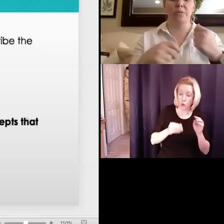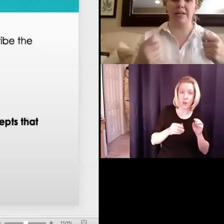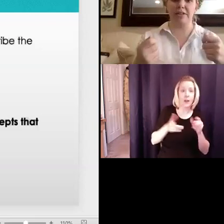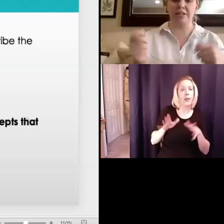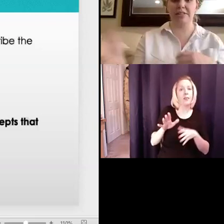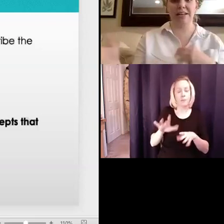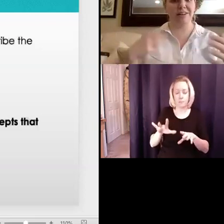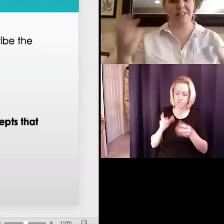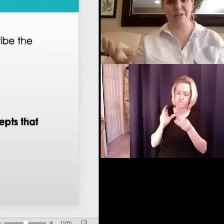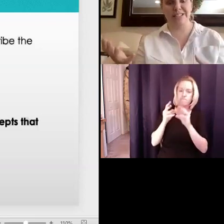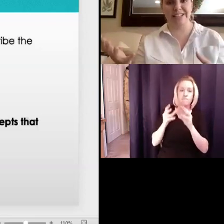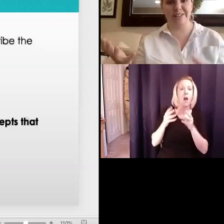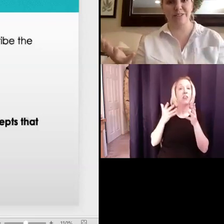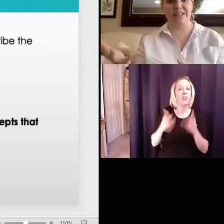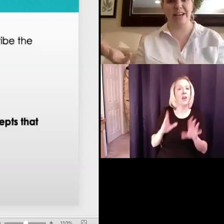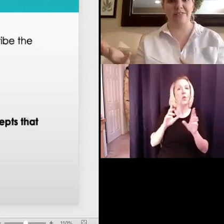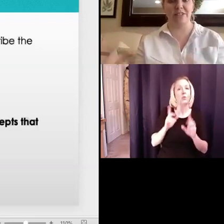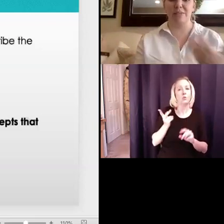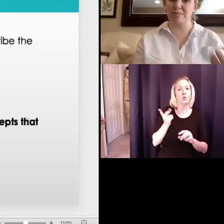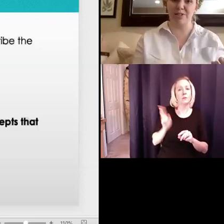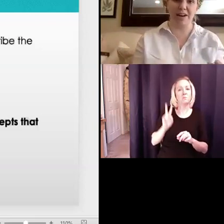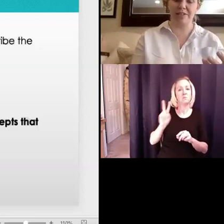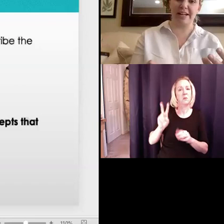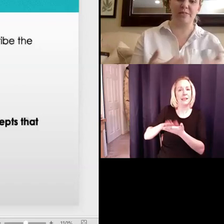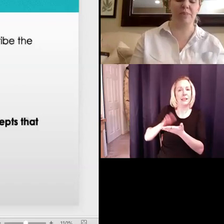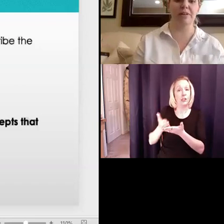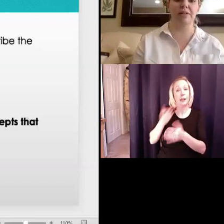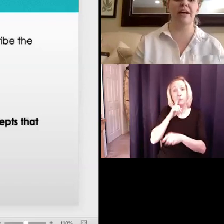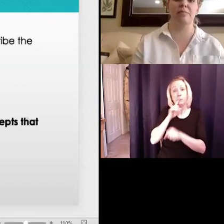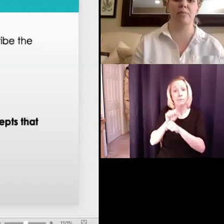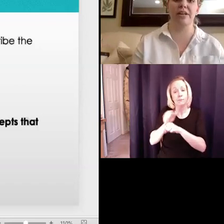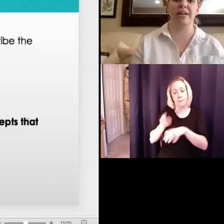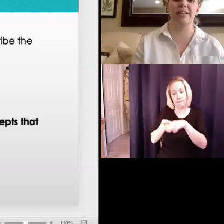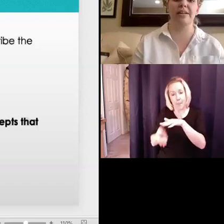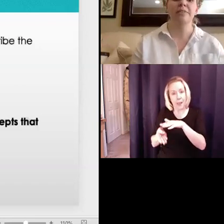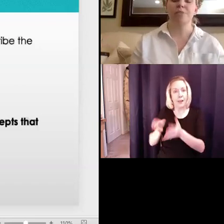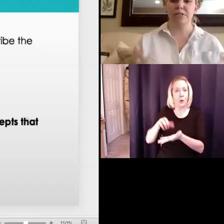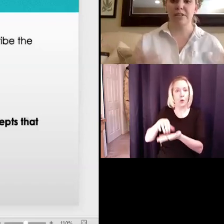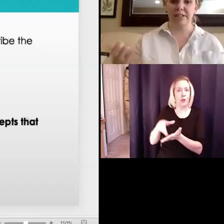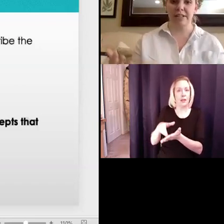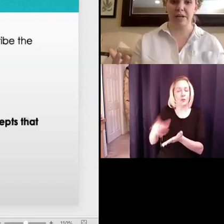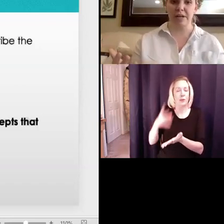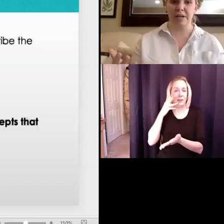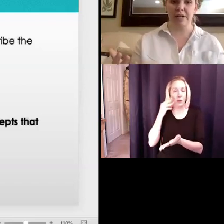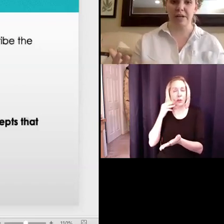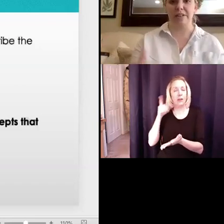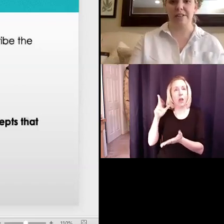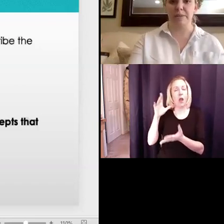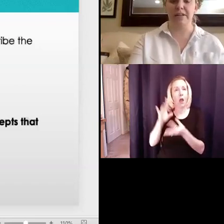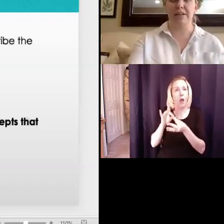work on making cookies together, and then you get to eat your cookie after, and maybe you have a glass of milk with it. So just giving them a way